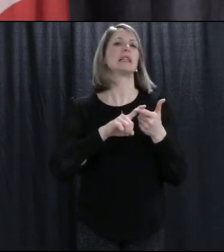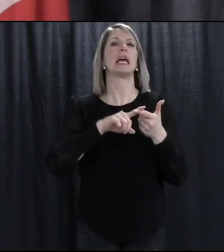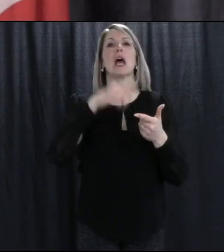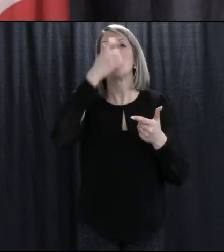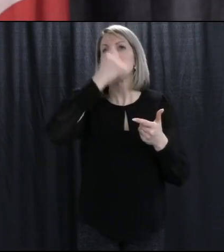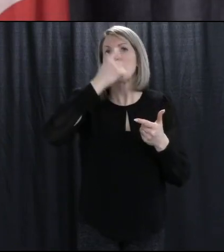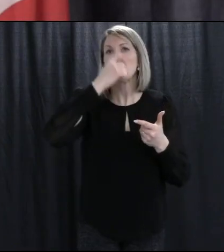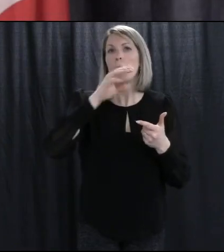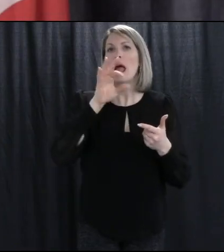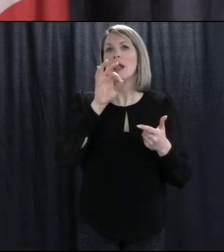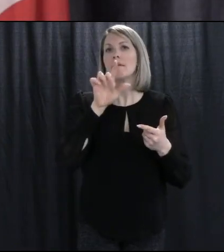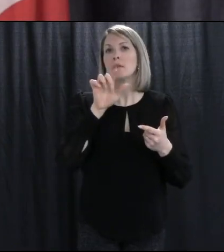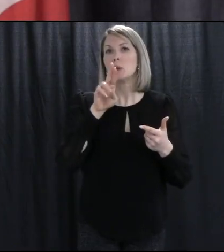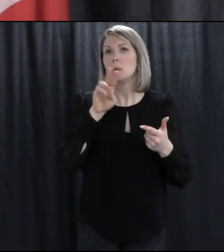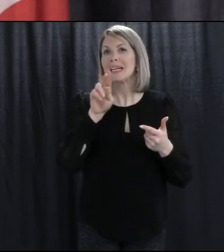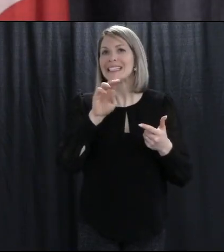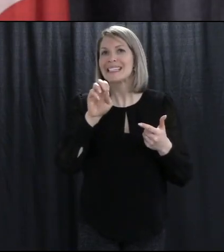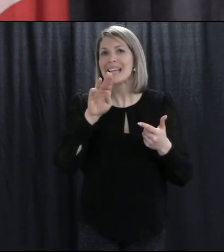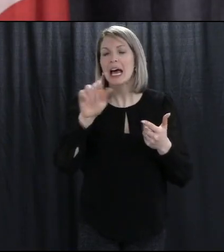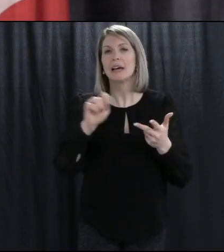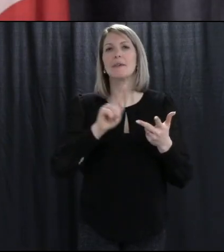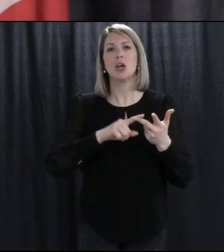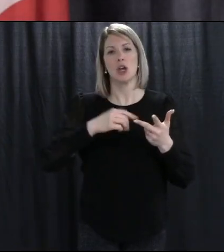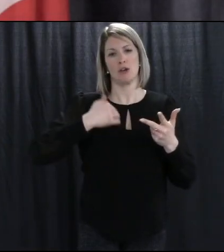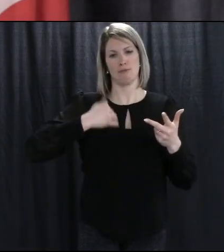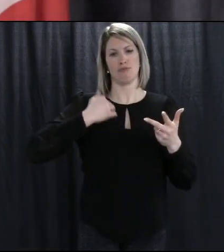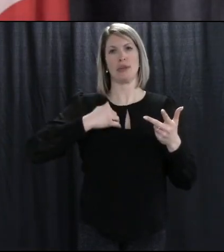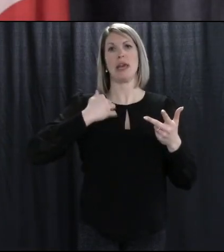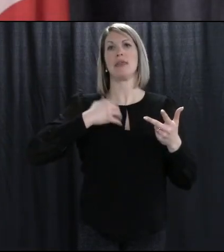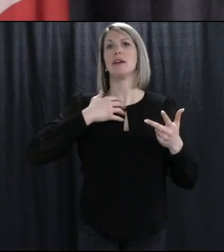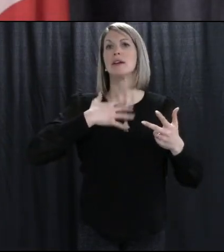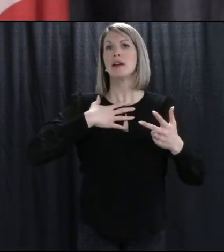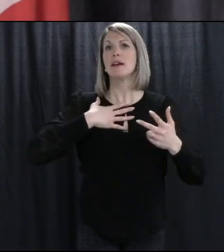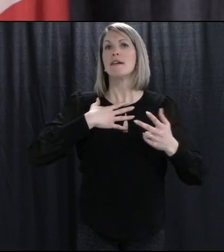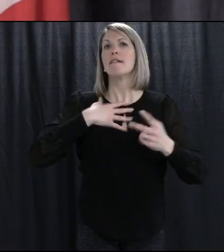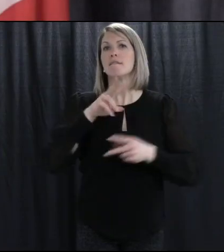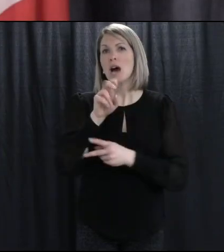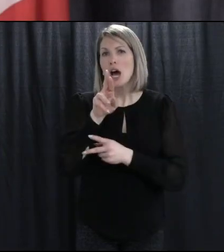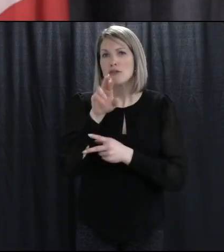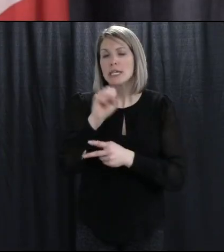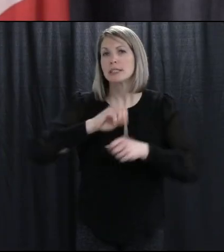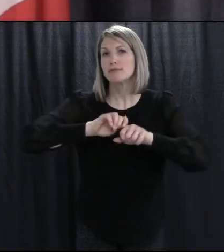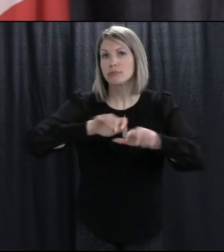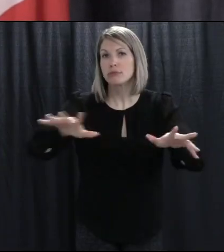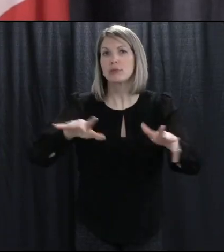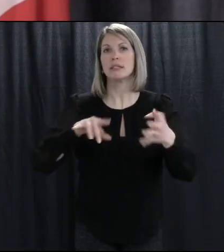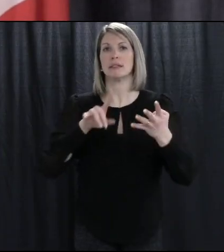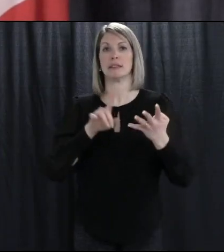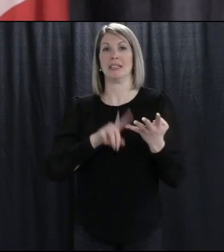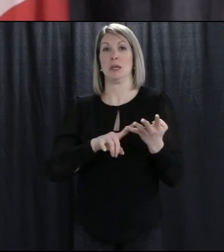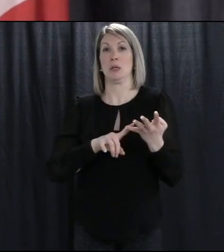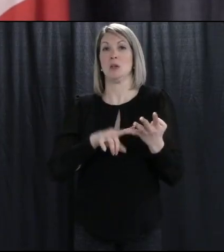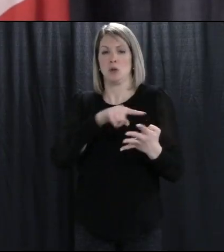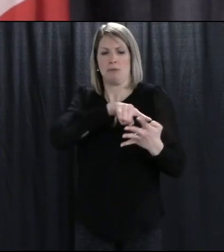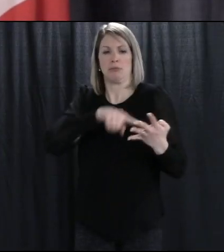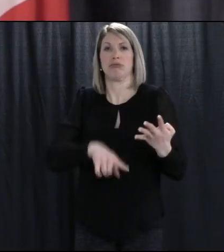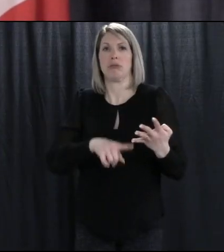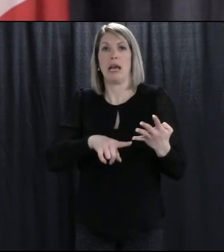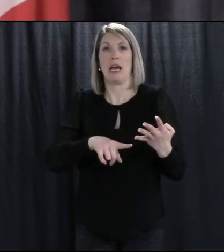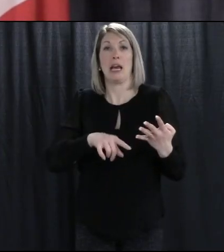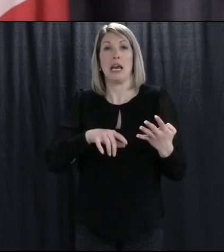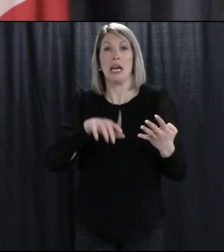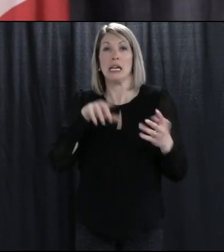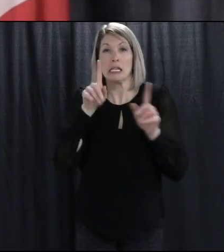para-influenza, other respiratory viruses as well. And COVID-19 has recently been added to the panel of tests that are